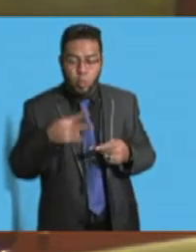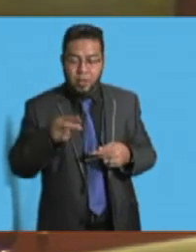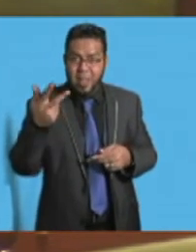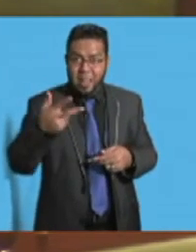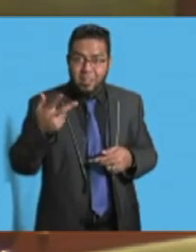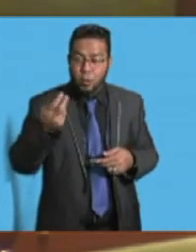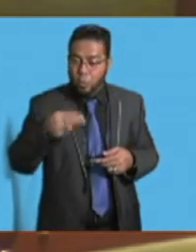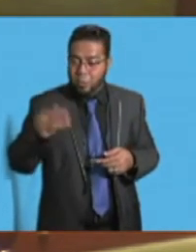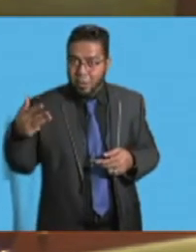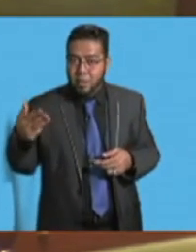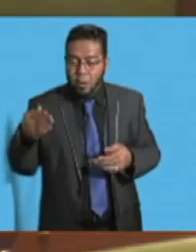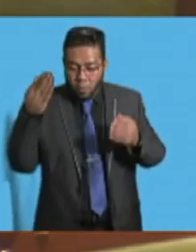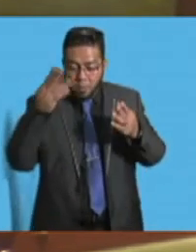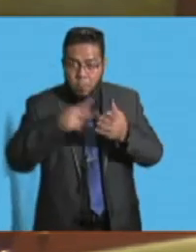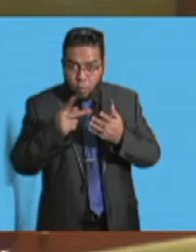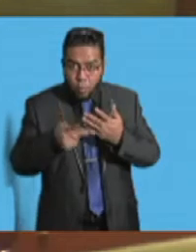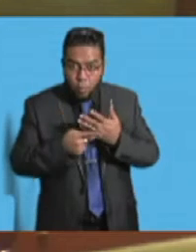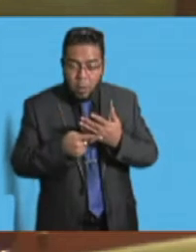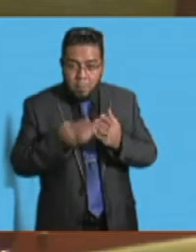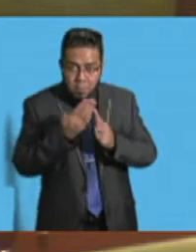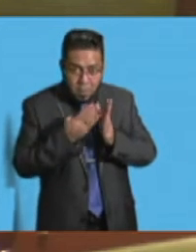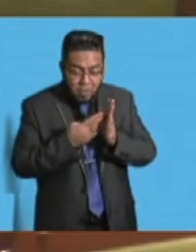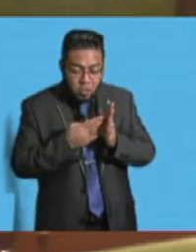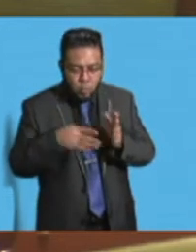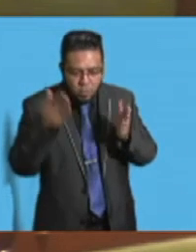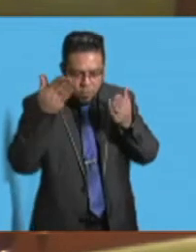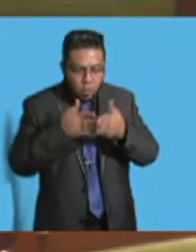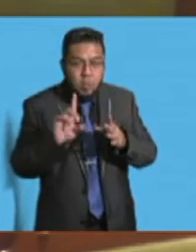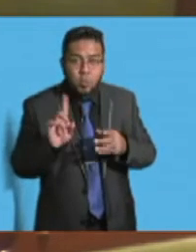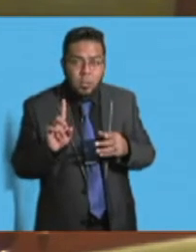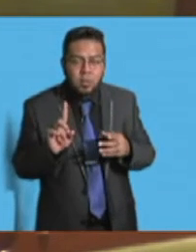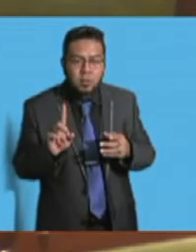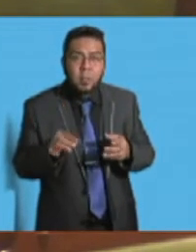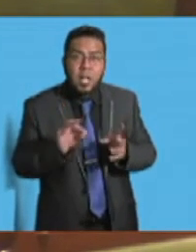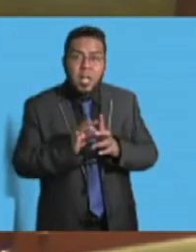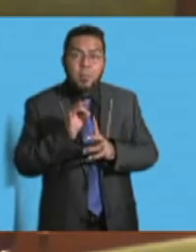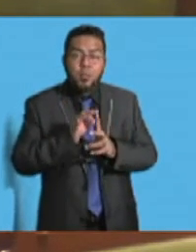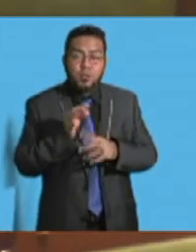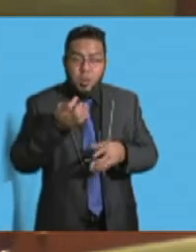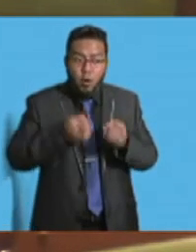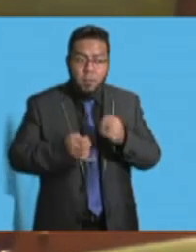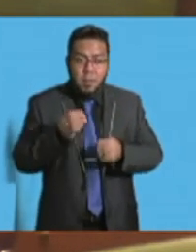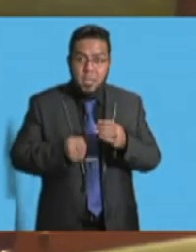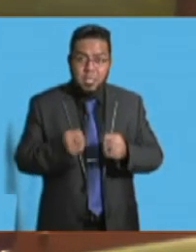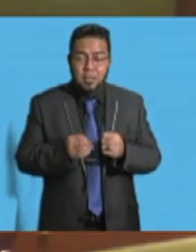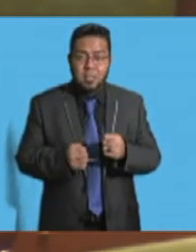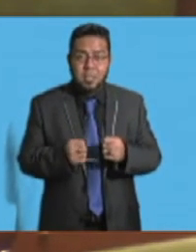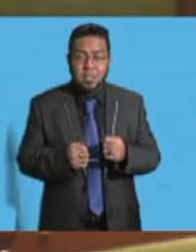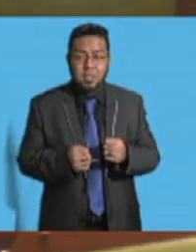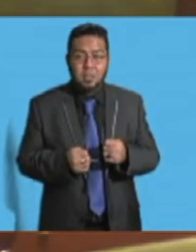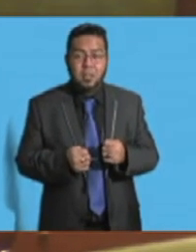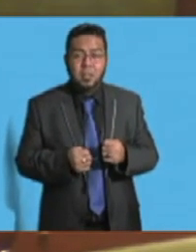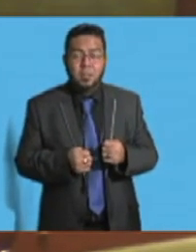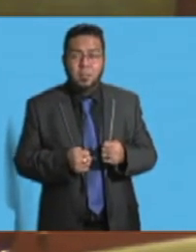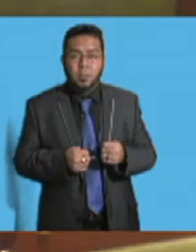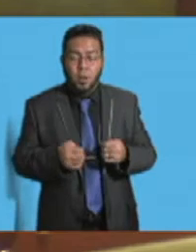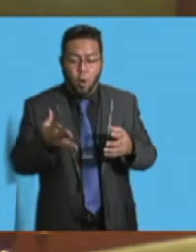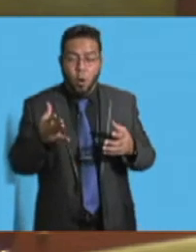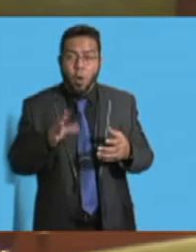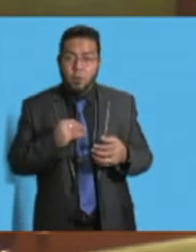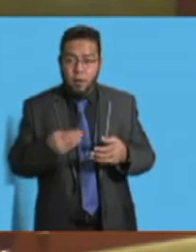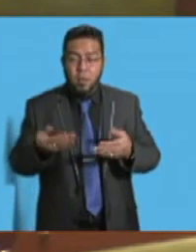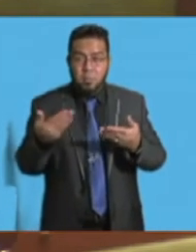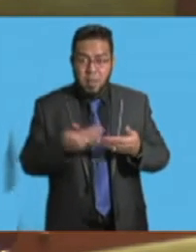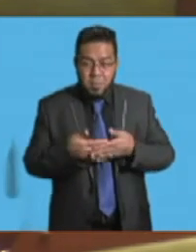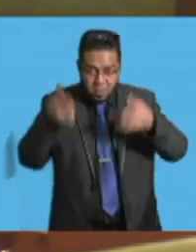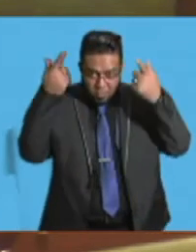the program will focus on the following targeted activities: improvement of dairy, school dairies, calf rearing program,